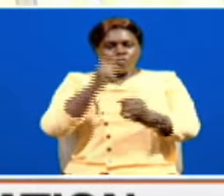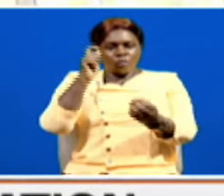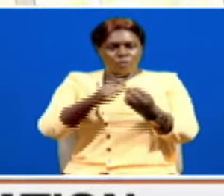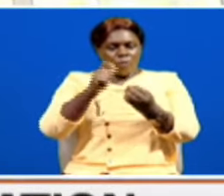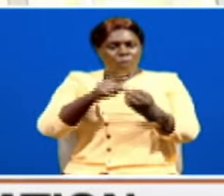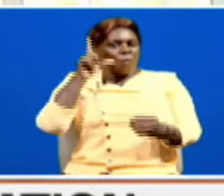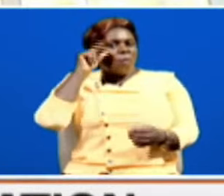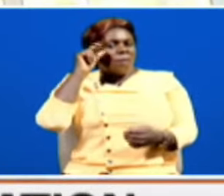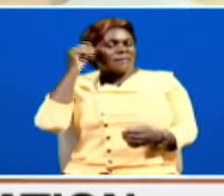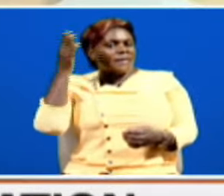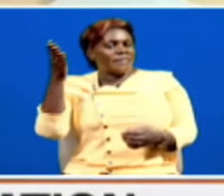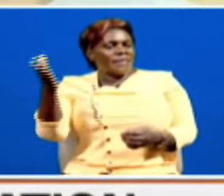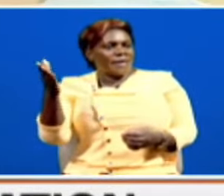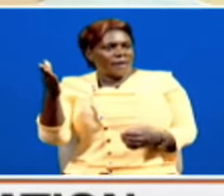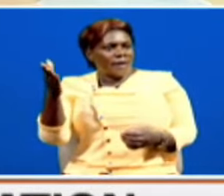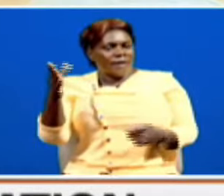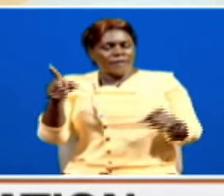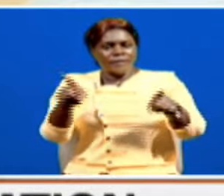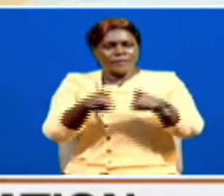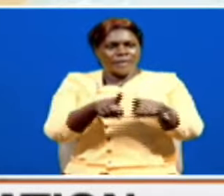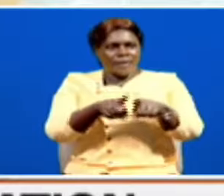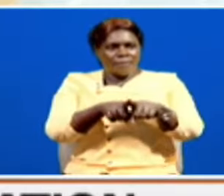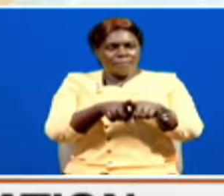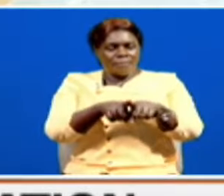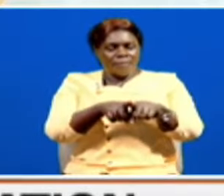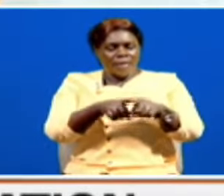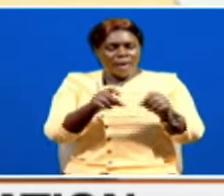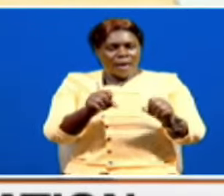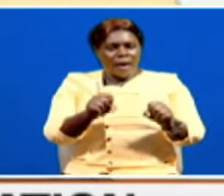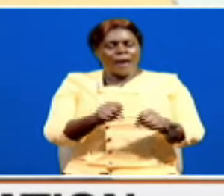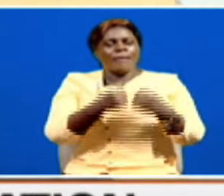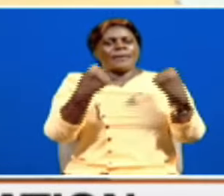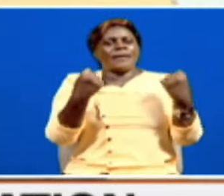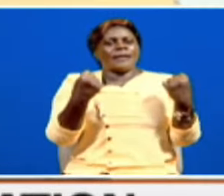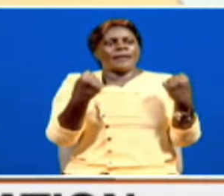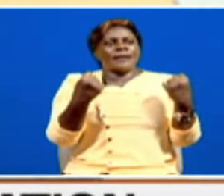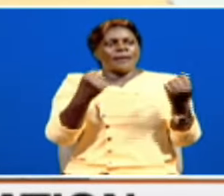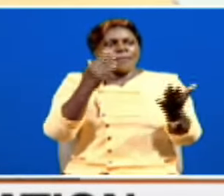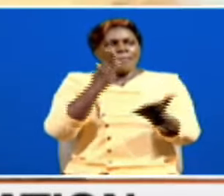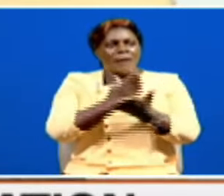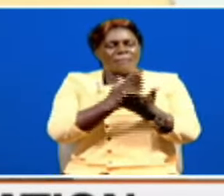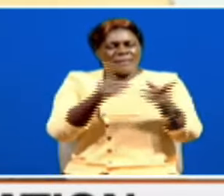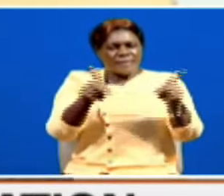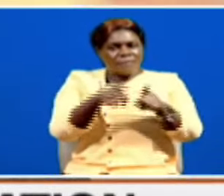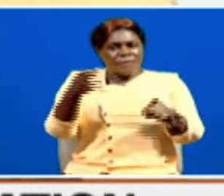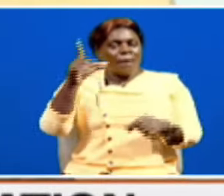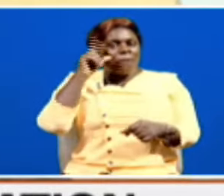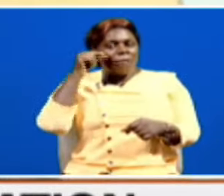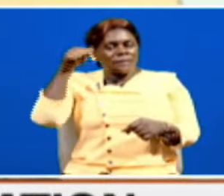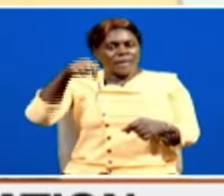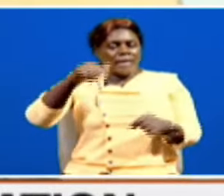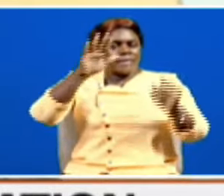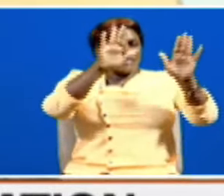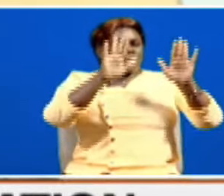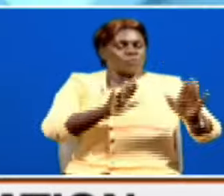Mombasa laboratory, that result of the same sample should give a valid result similar to the one done in Eldoret, Kisumu.